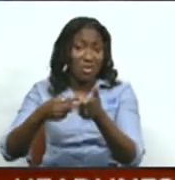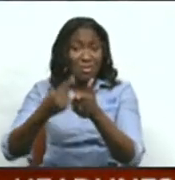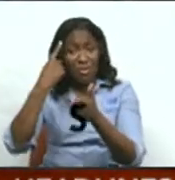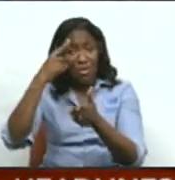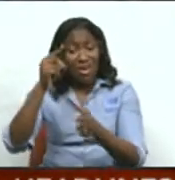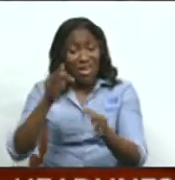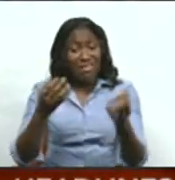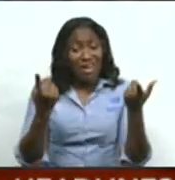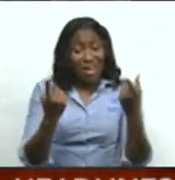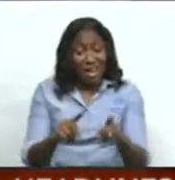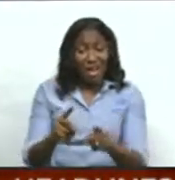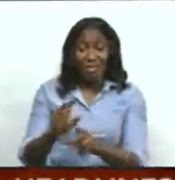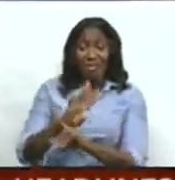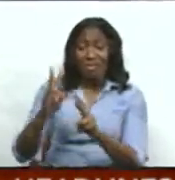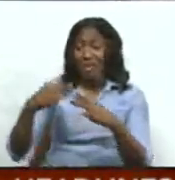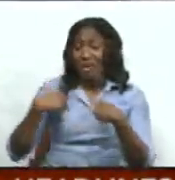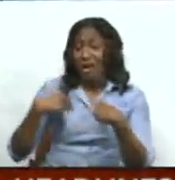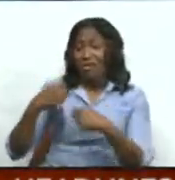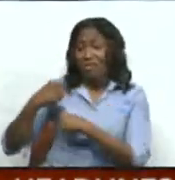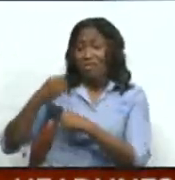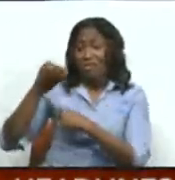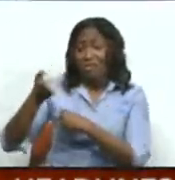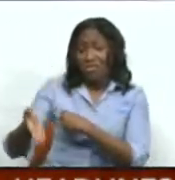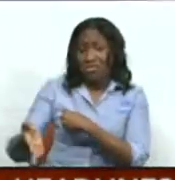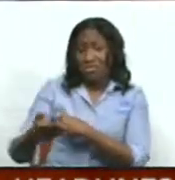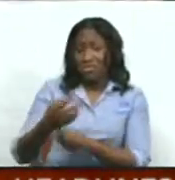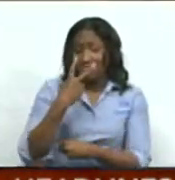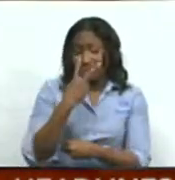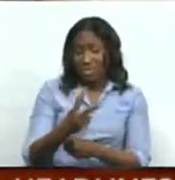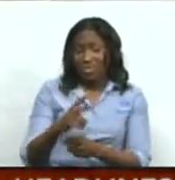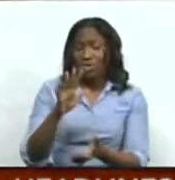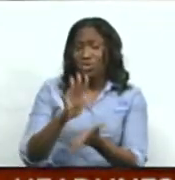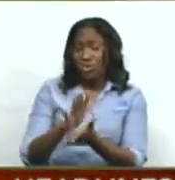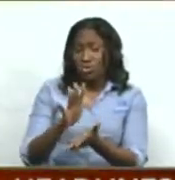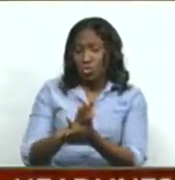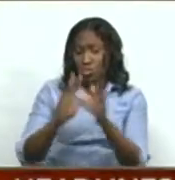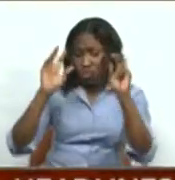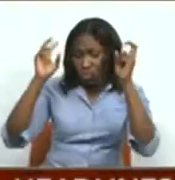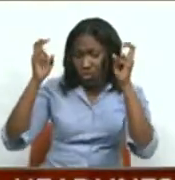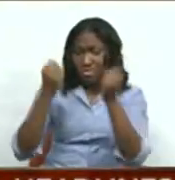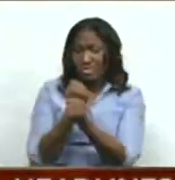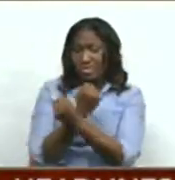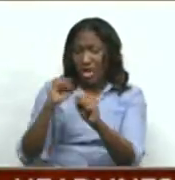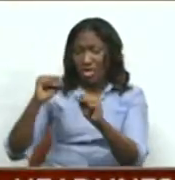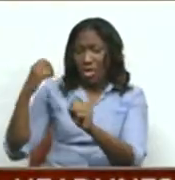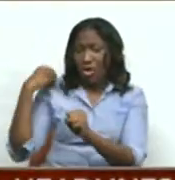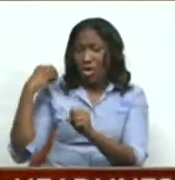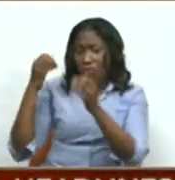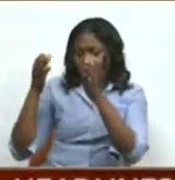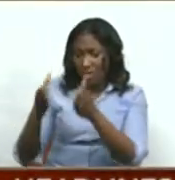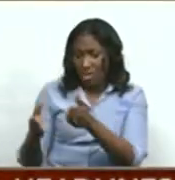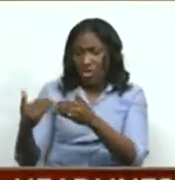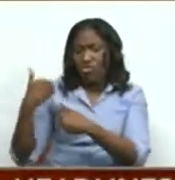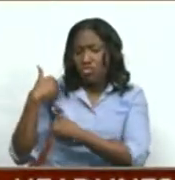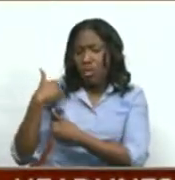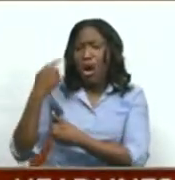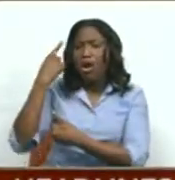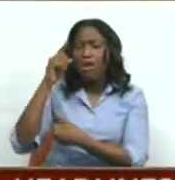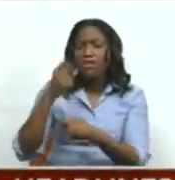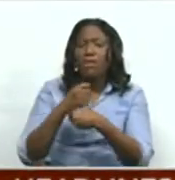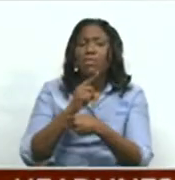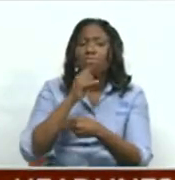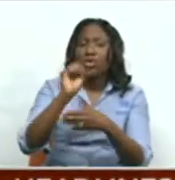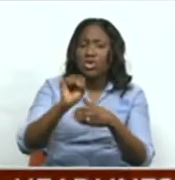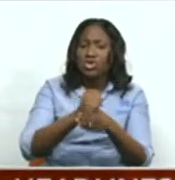at these institutions. A school safety officer performs an integral role in maintaining order and discipline at secondary